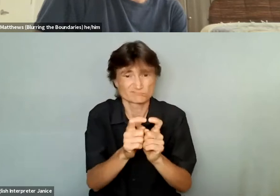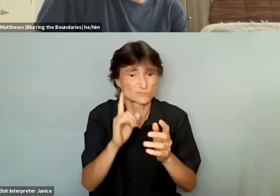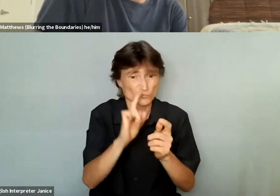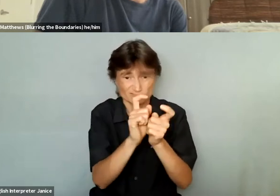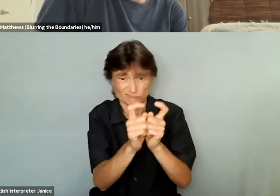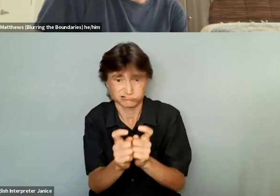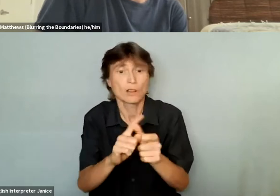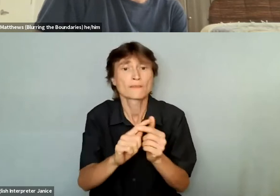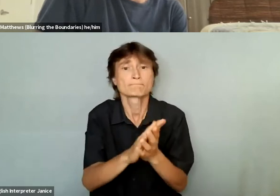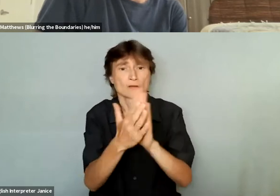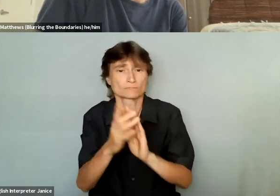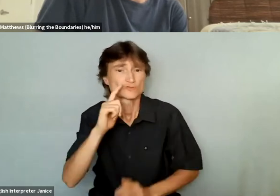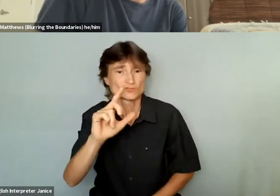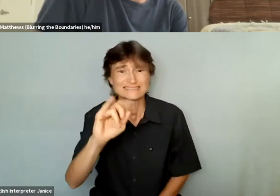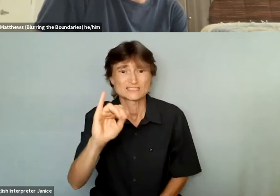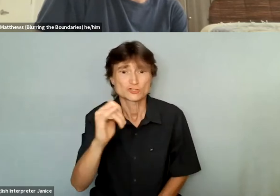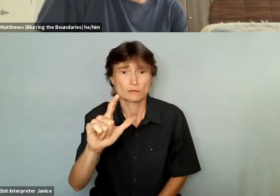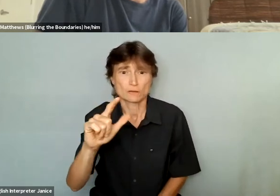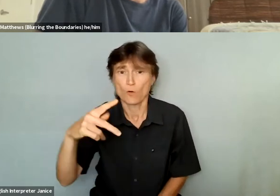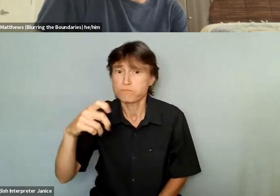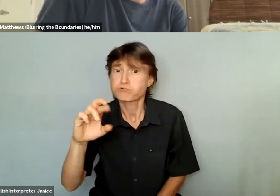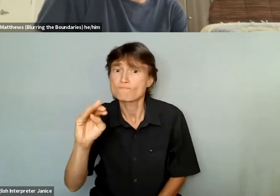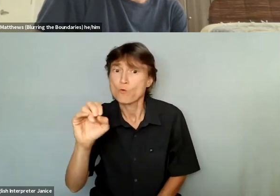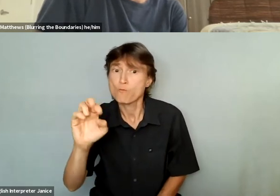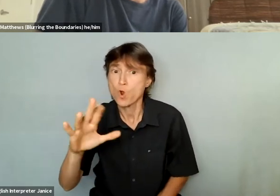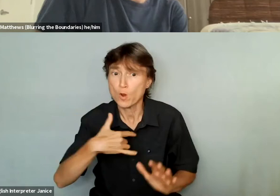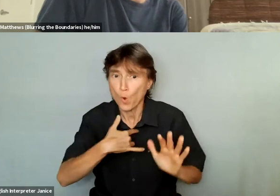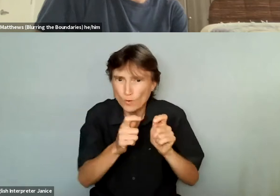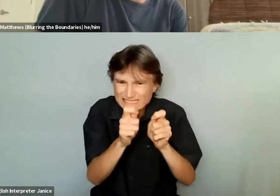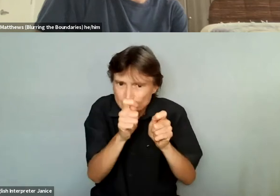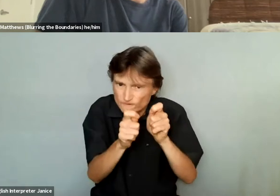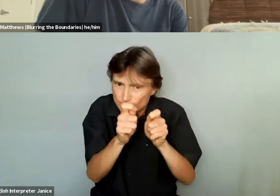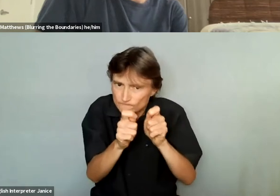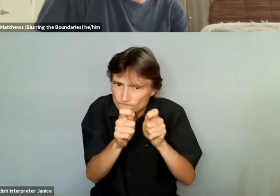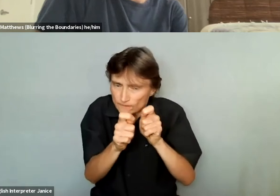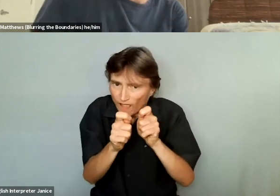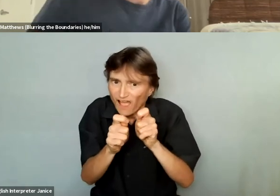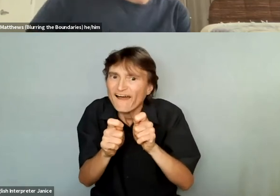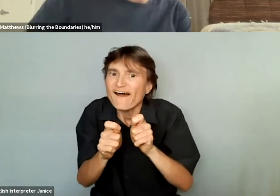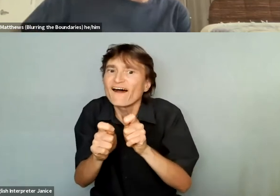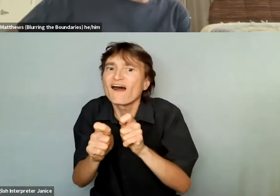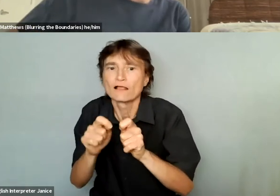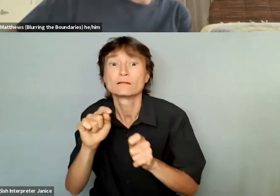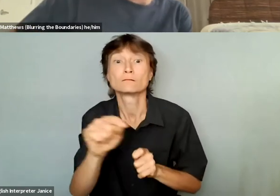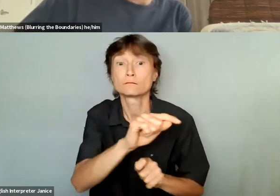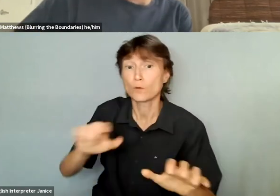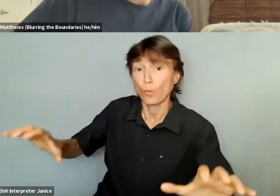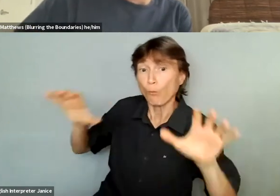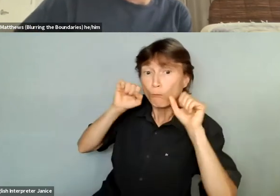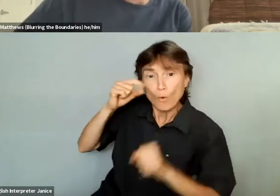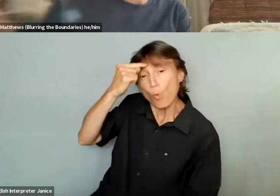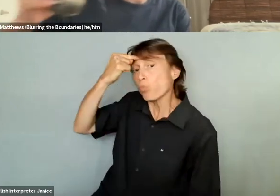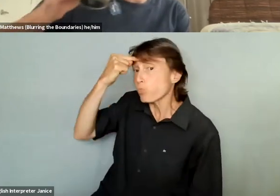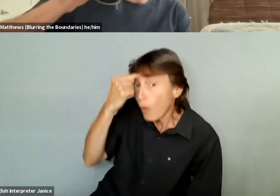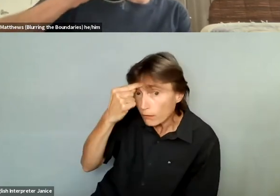Digital Performer so that it sounds like a real instrument, like a bass guitar or electric